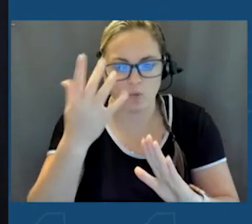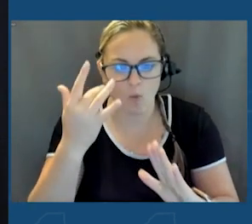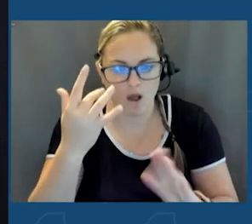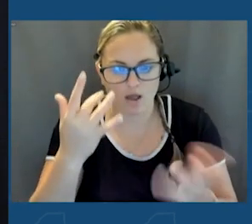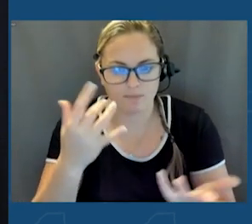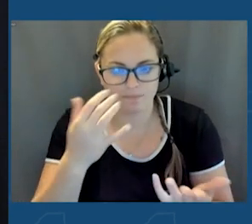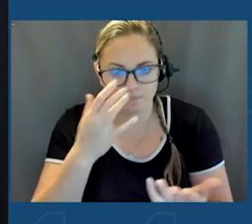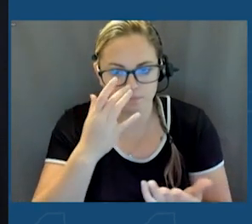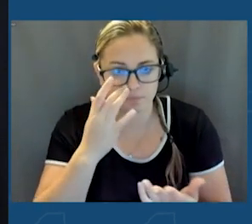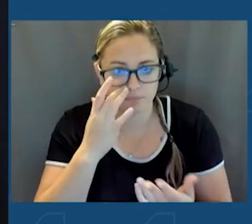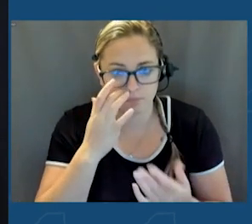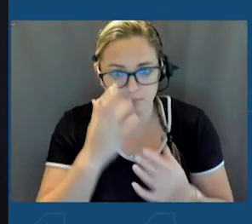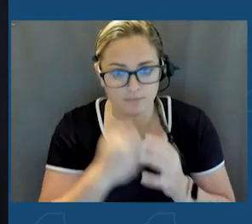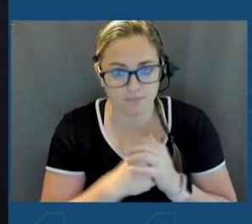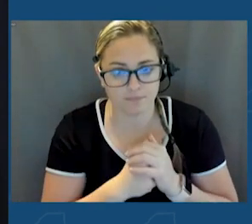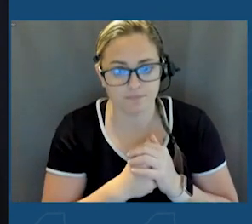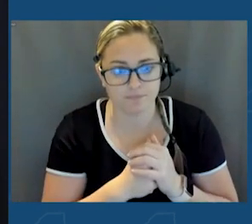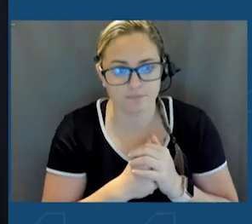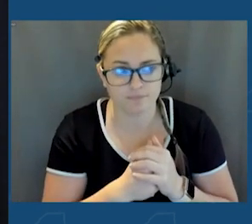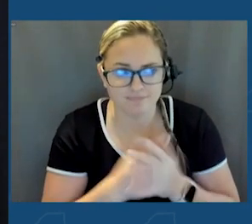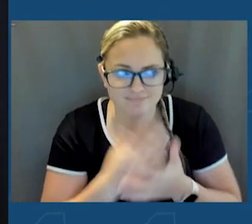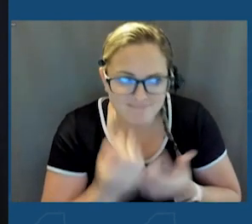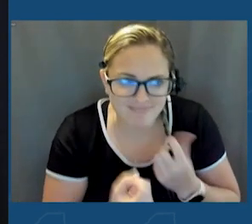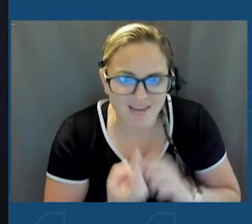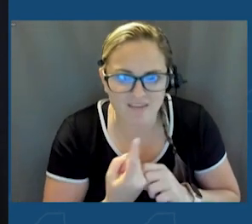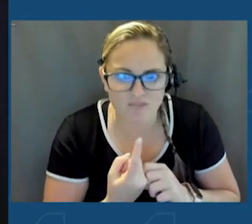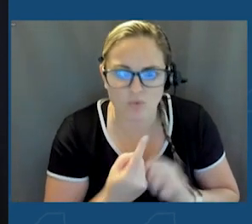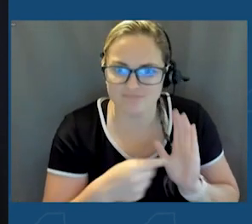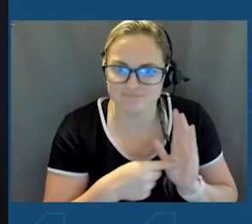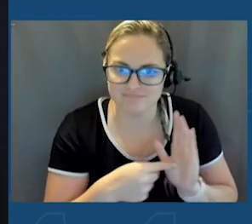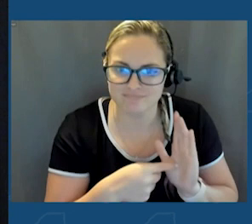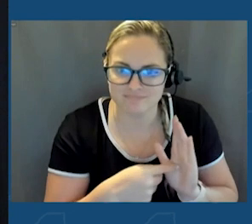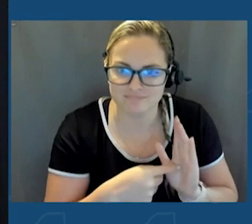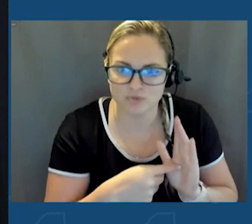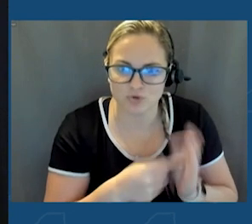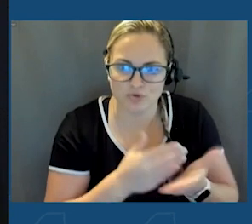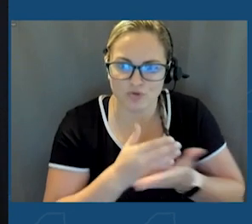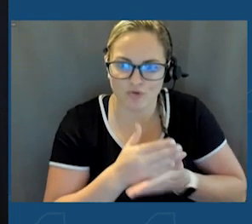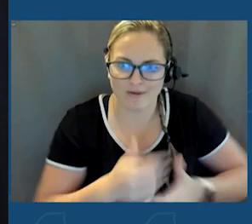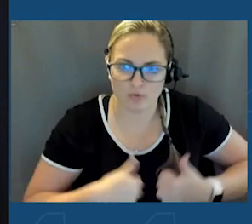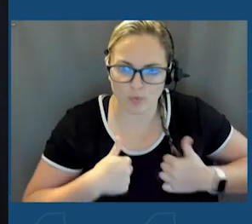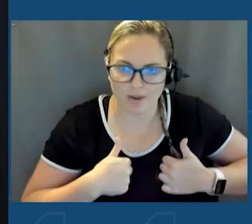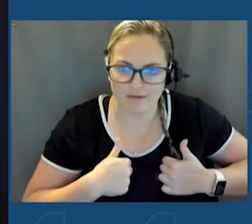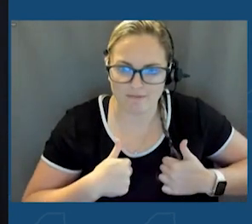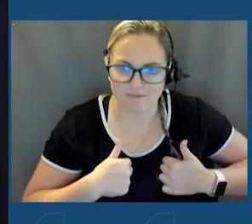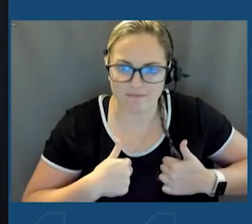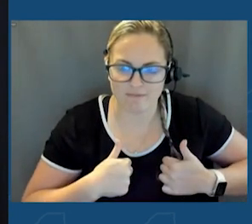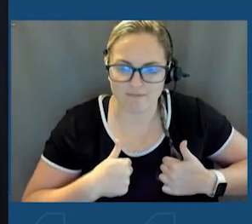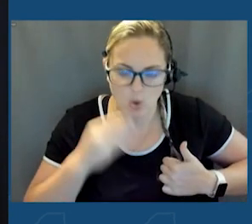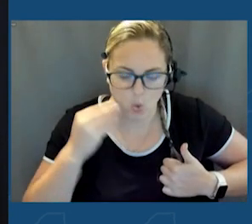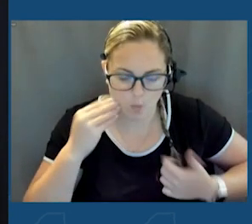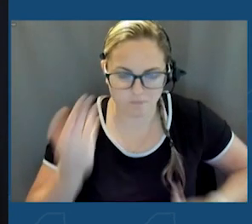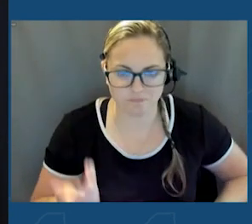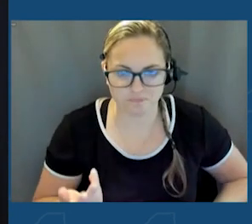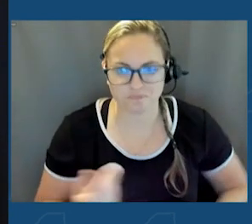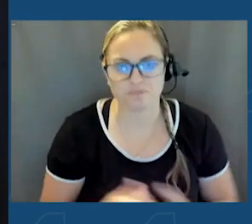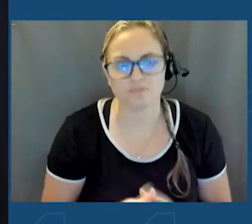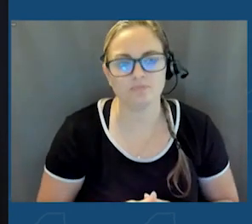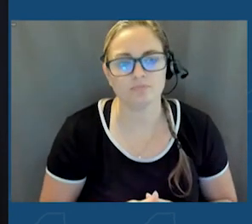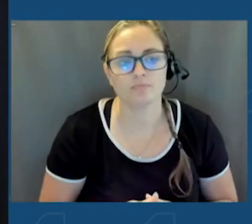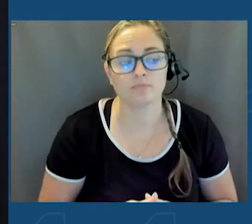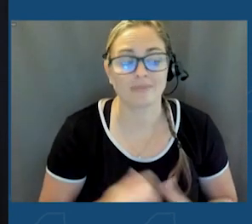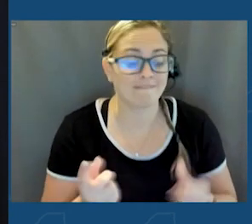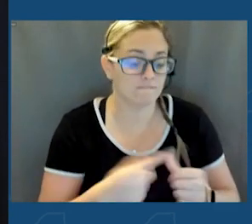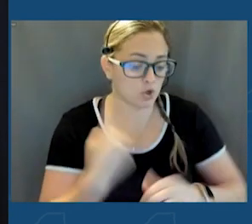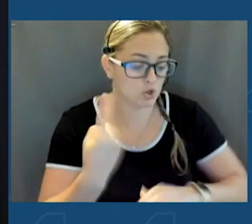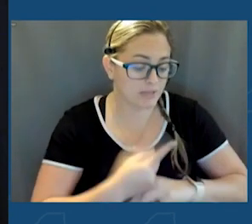that everyone deserves the right to live in a home. And since day one, my philosophy in